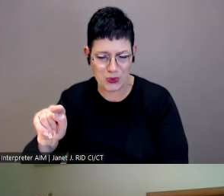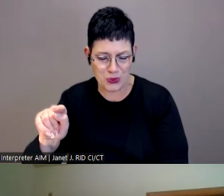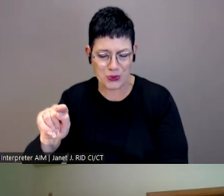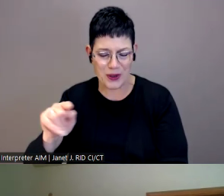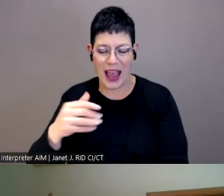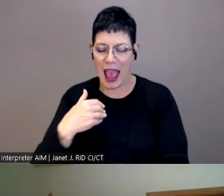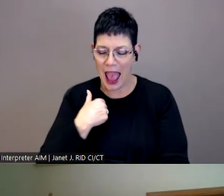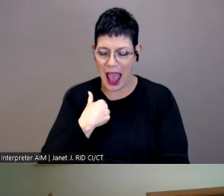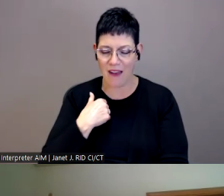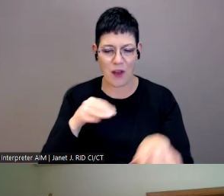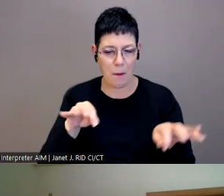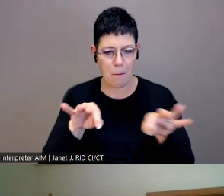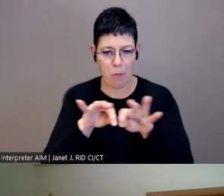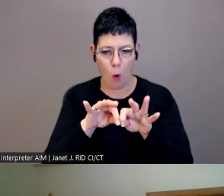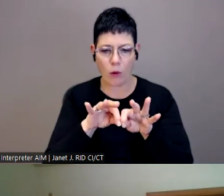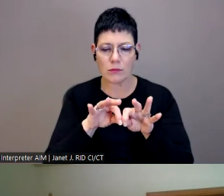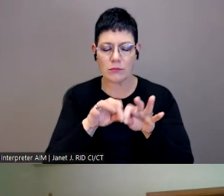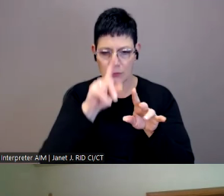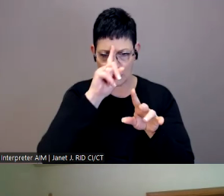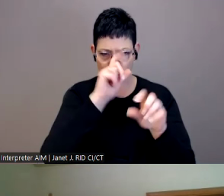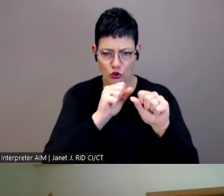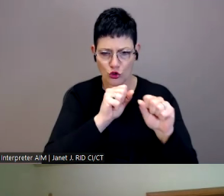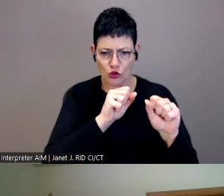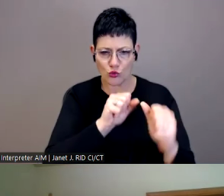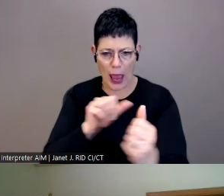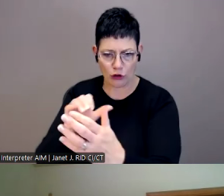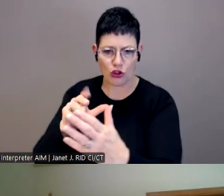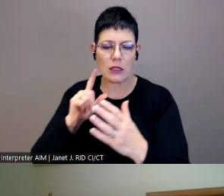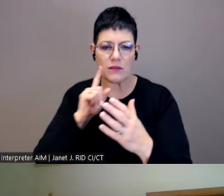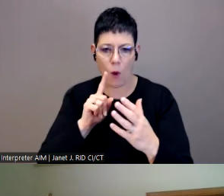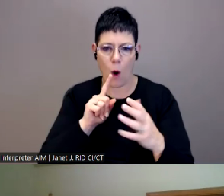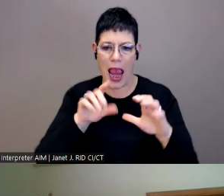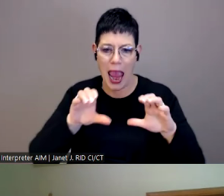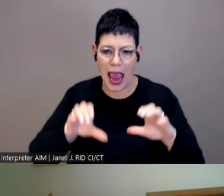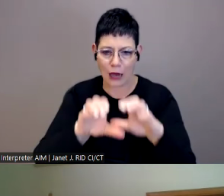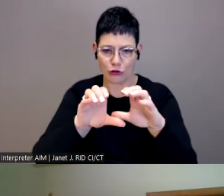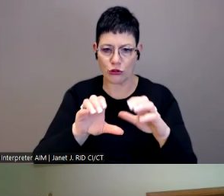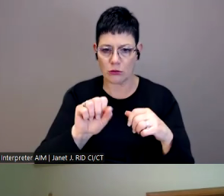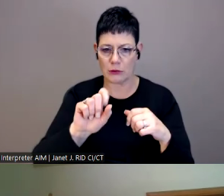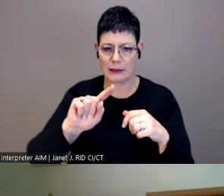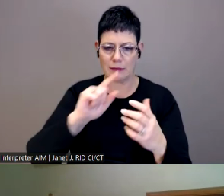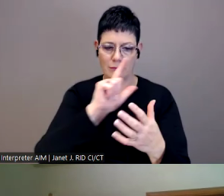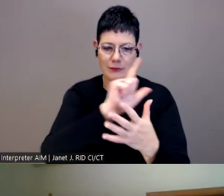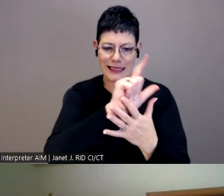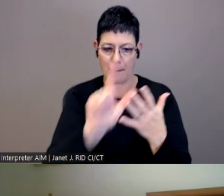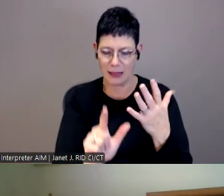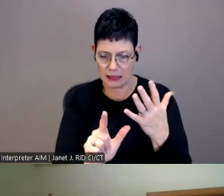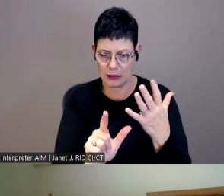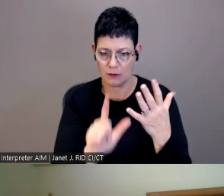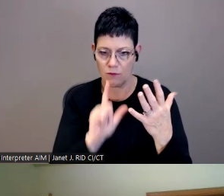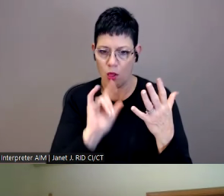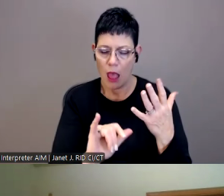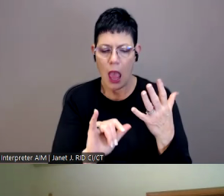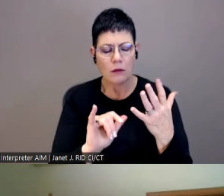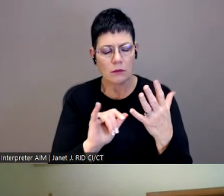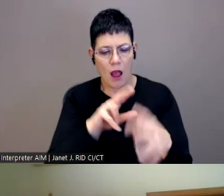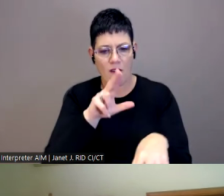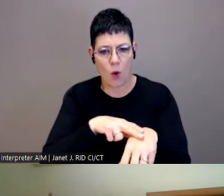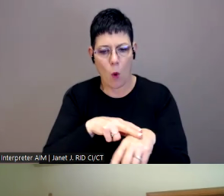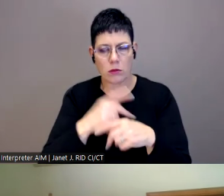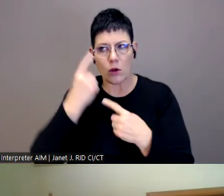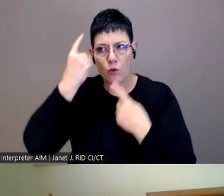important strategies that we do lay out action steps for that. I know that it can feel like, yeah, of course, we'll reflect, but when